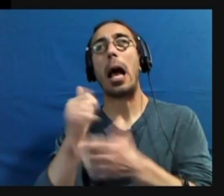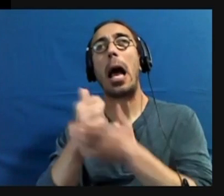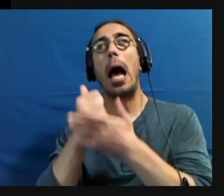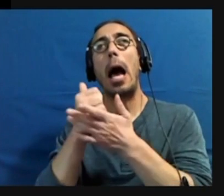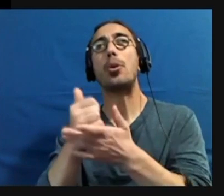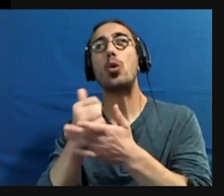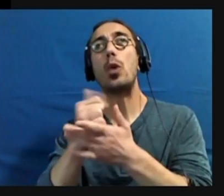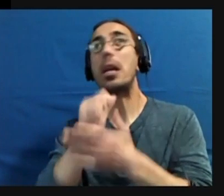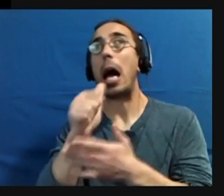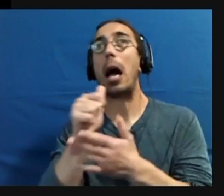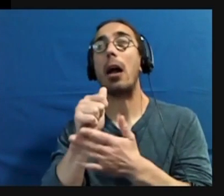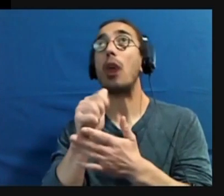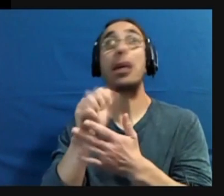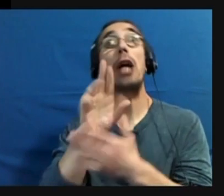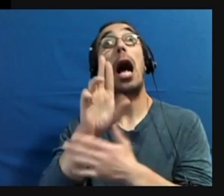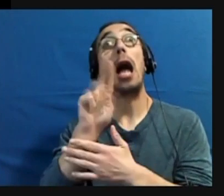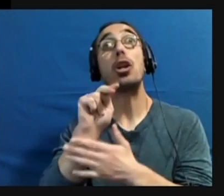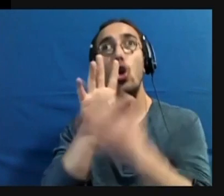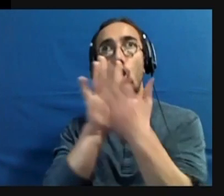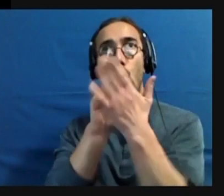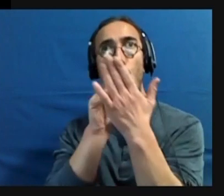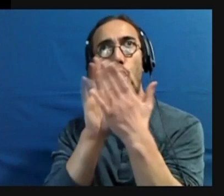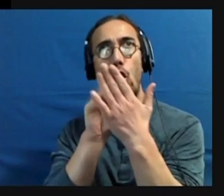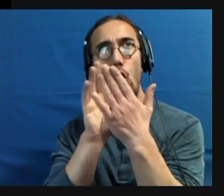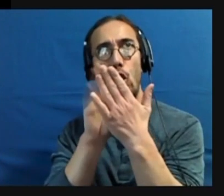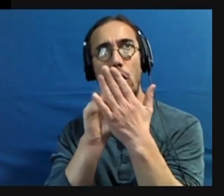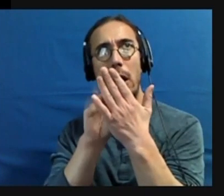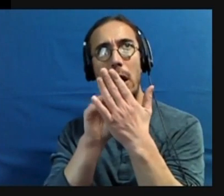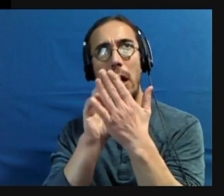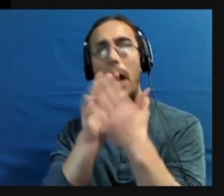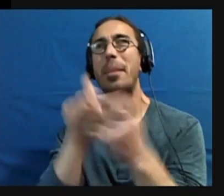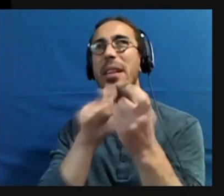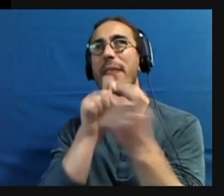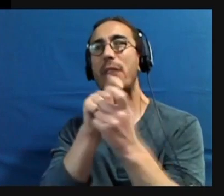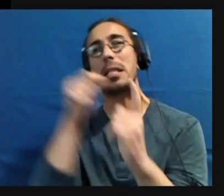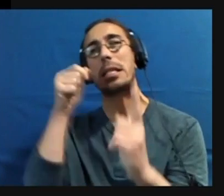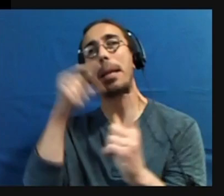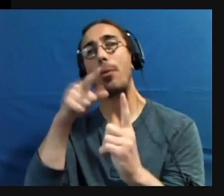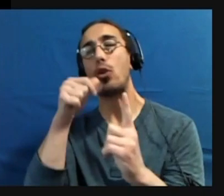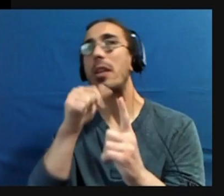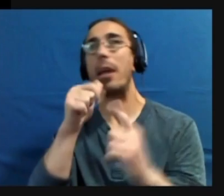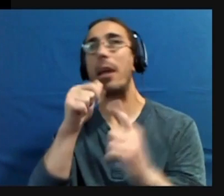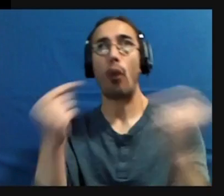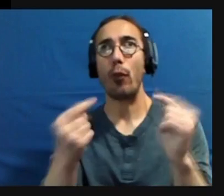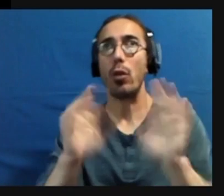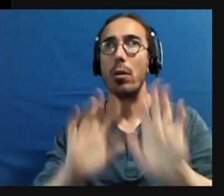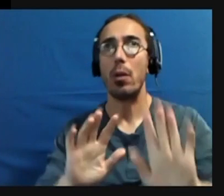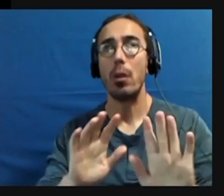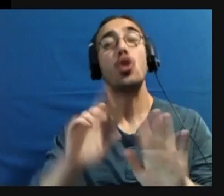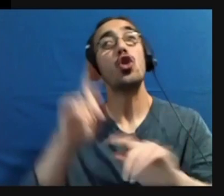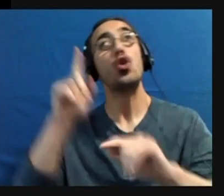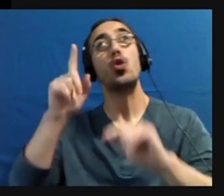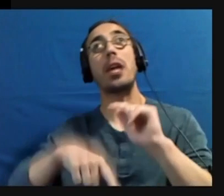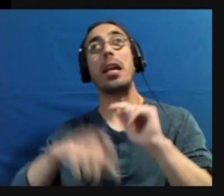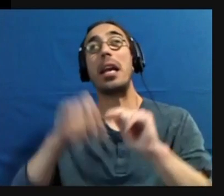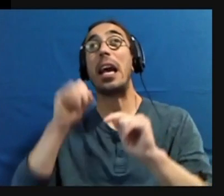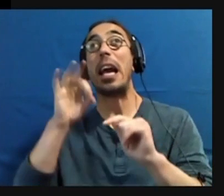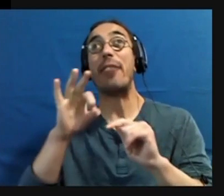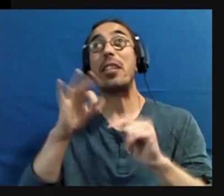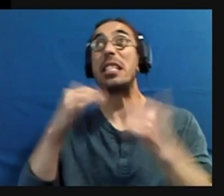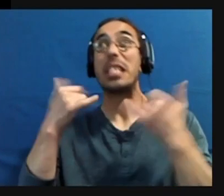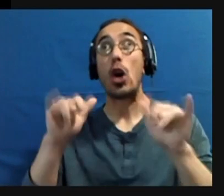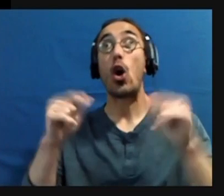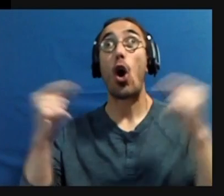unlearn that a sensory stimuli is harmful. Well, you can't do that if the sensory stimuli is still harmful.